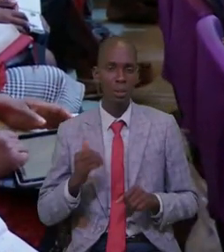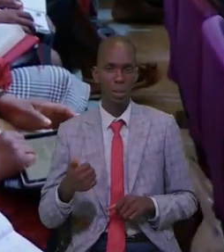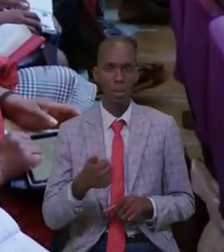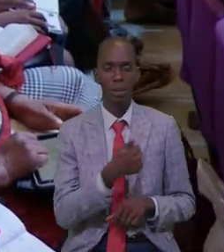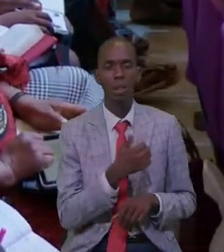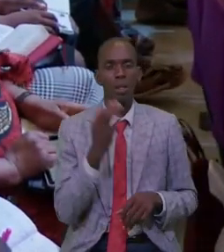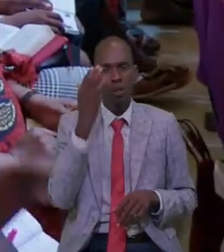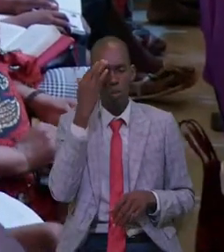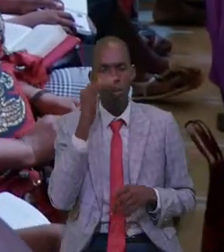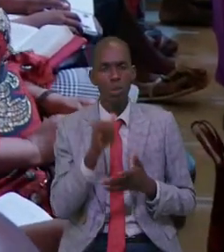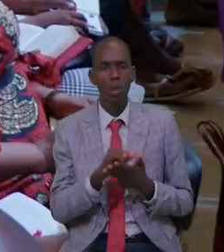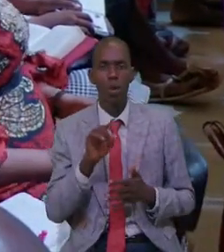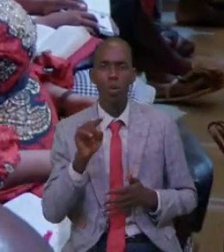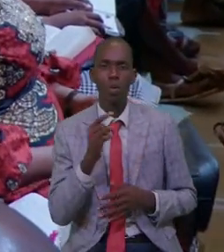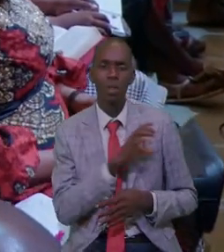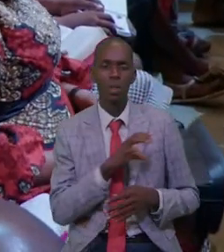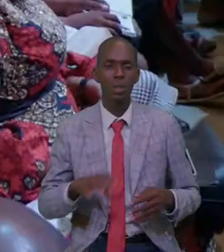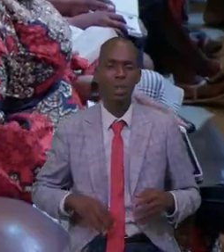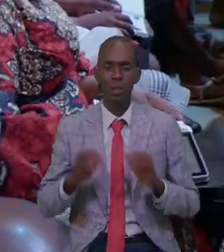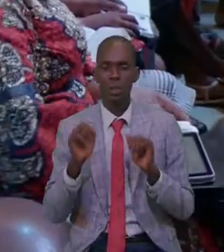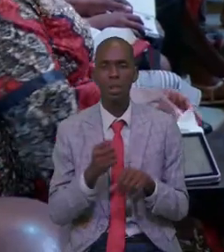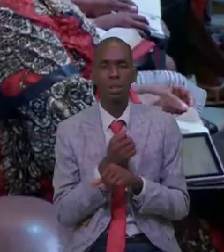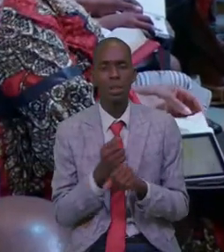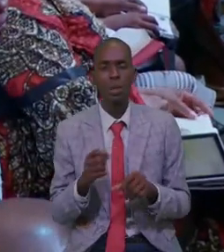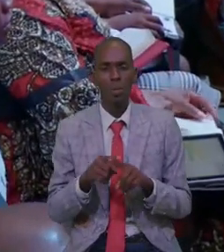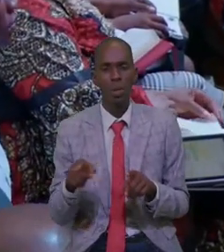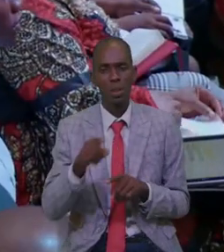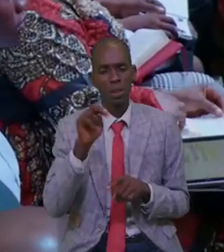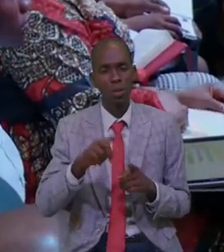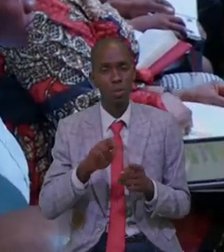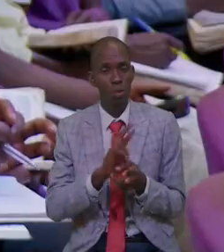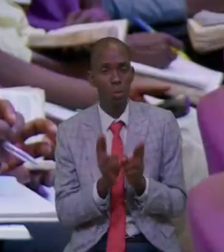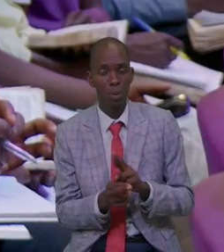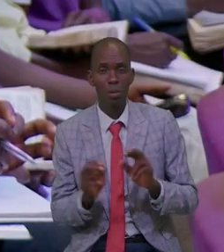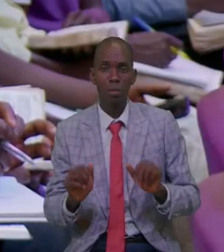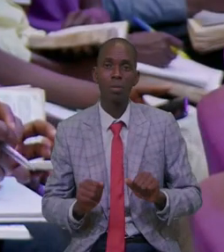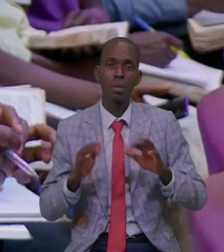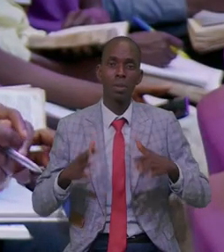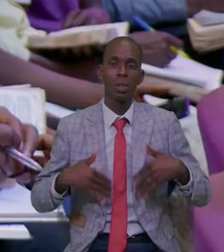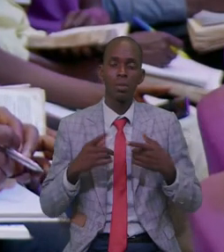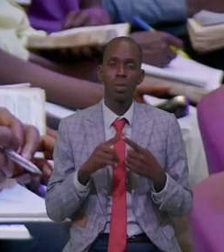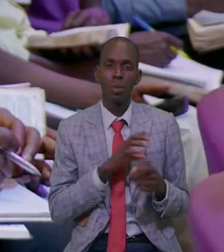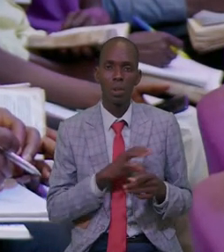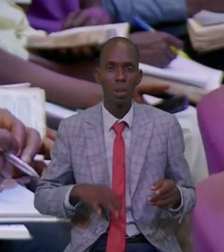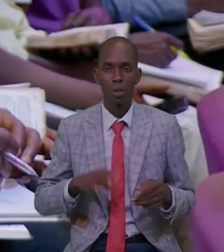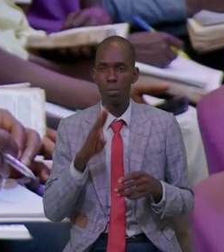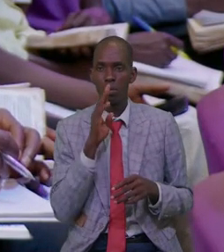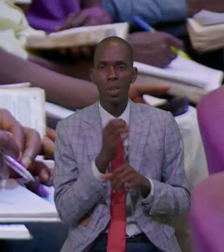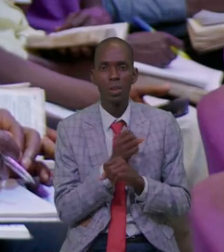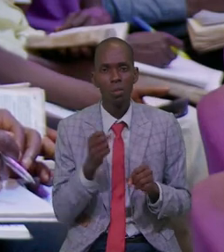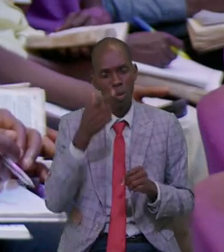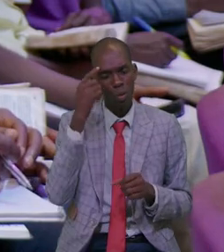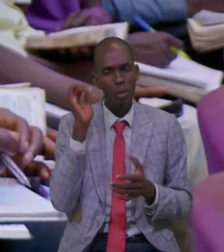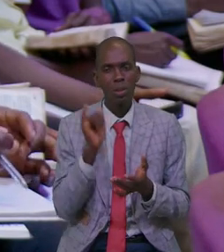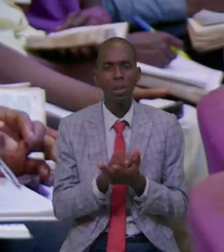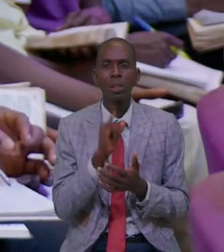can save, and that they needed to repent and give their lives to the Lord and be born again, because that is the